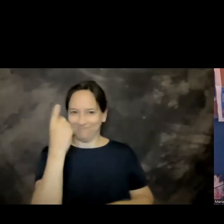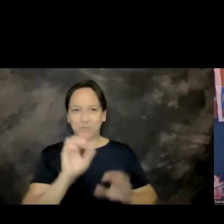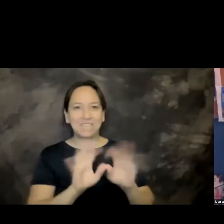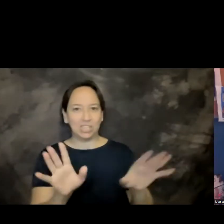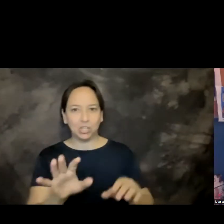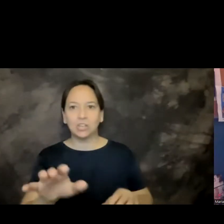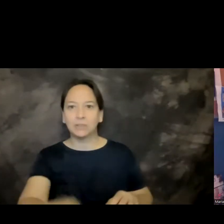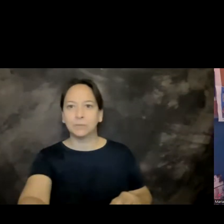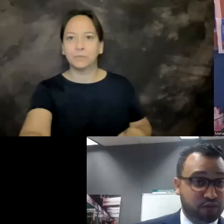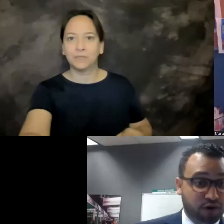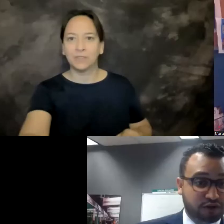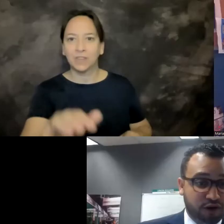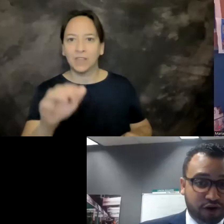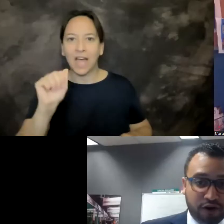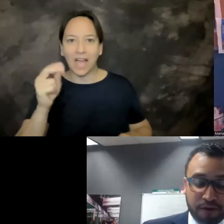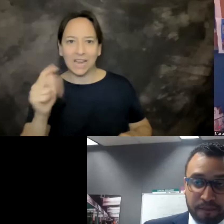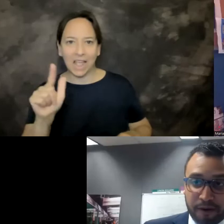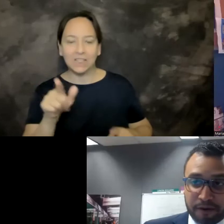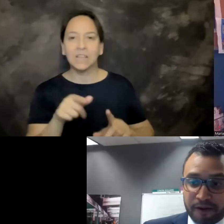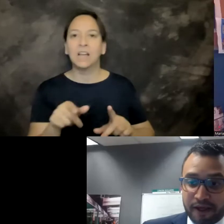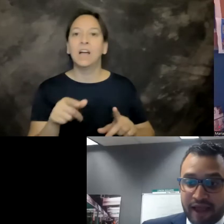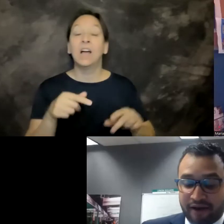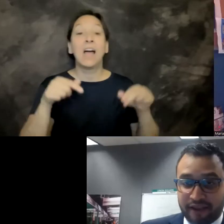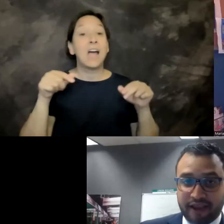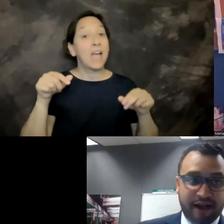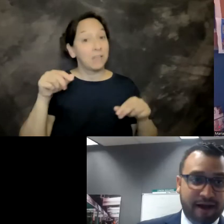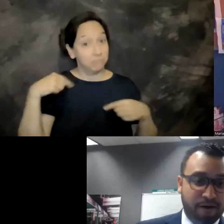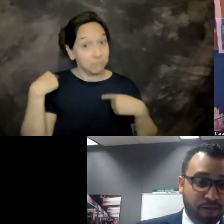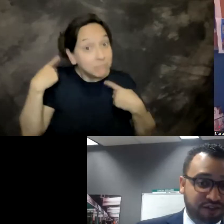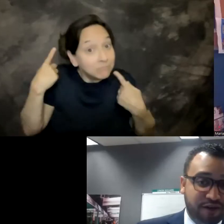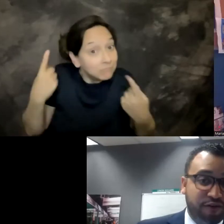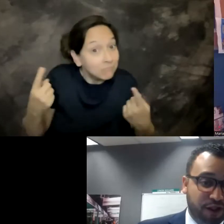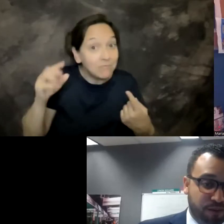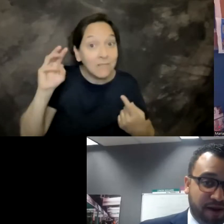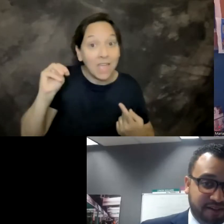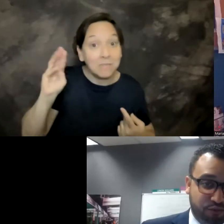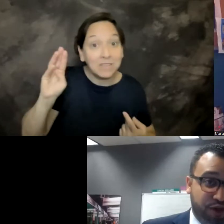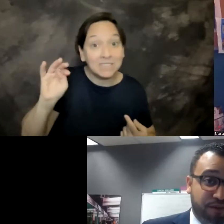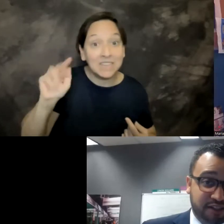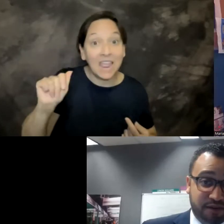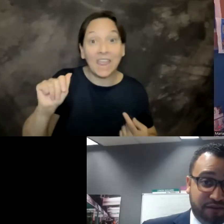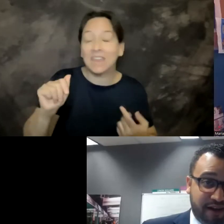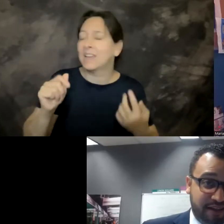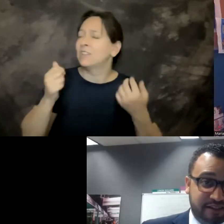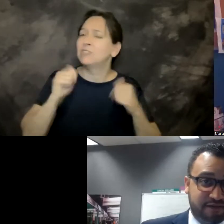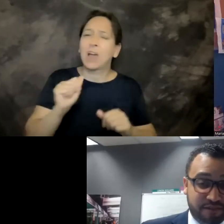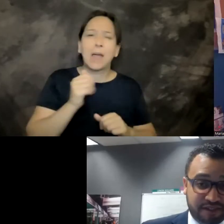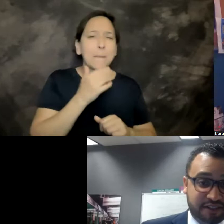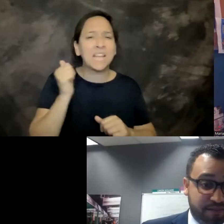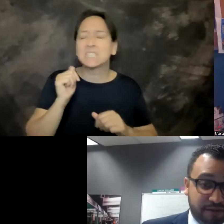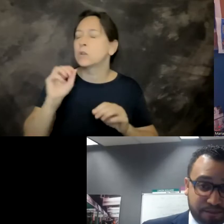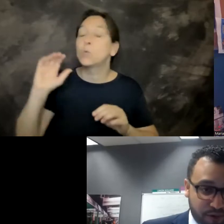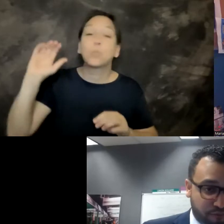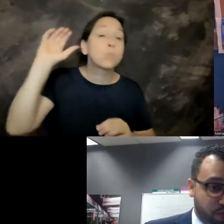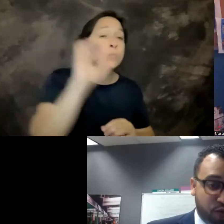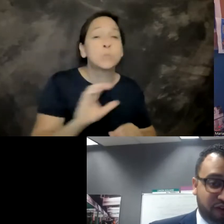the MBTA has worked on having almost every available bus that we could possibly find east of the